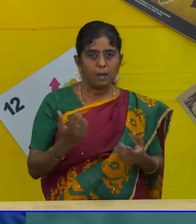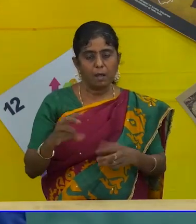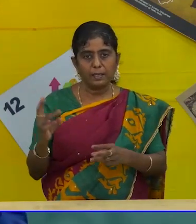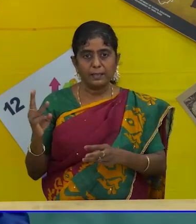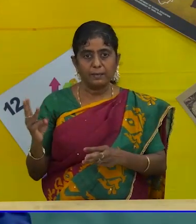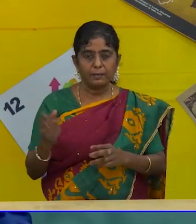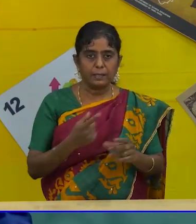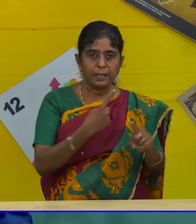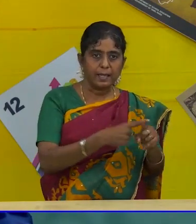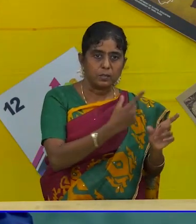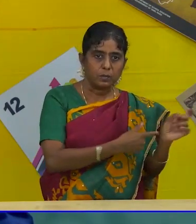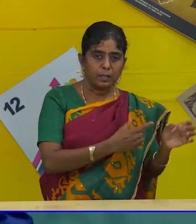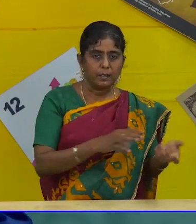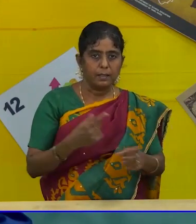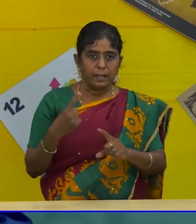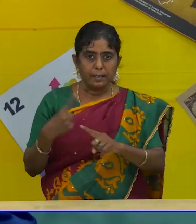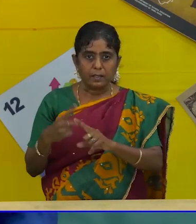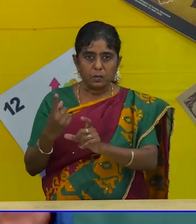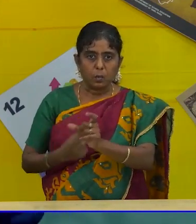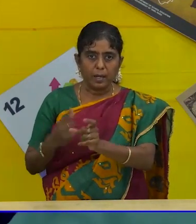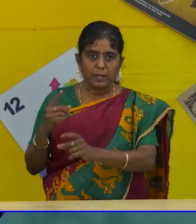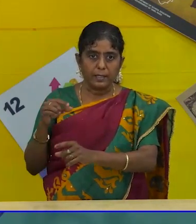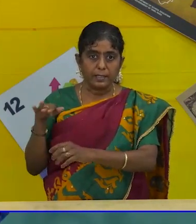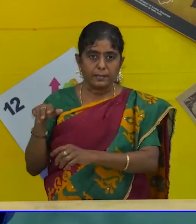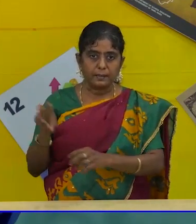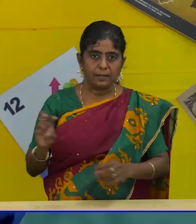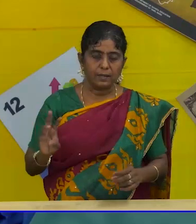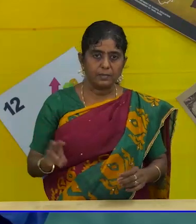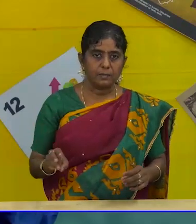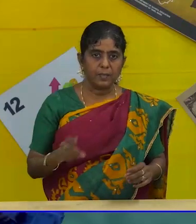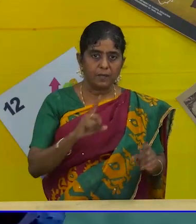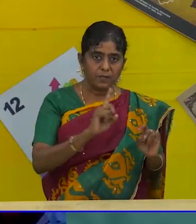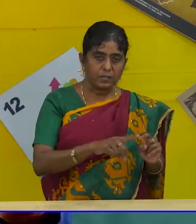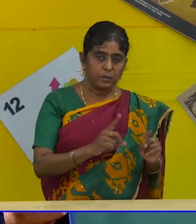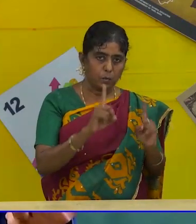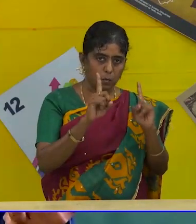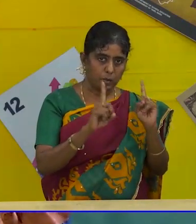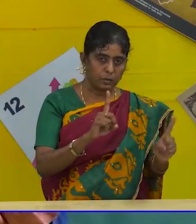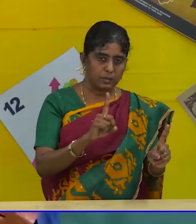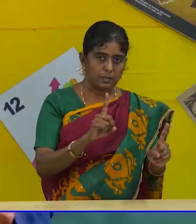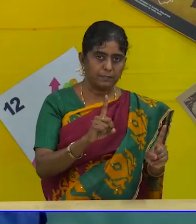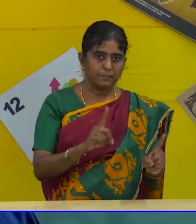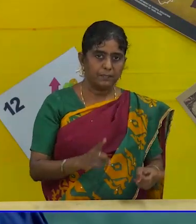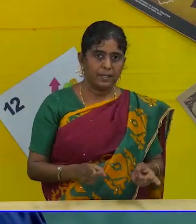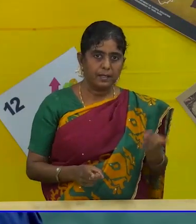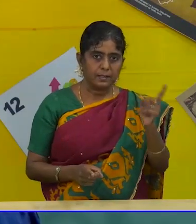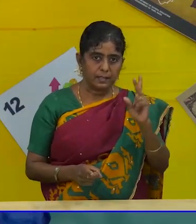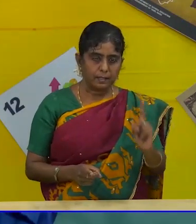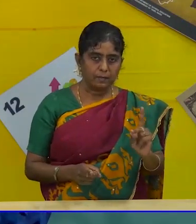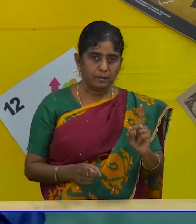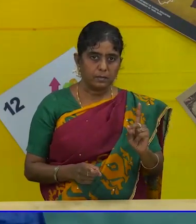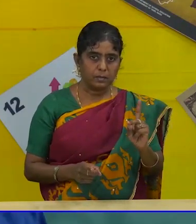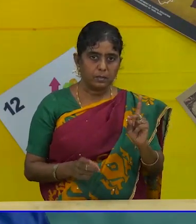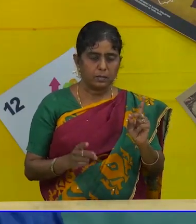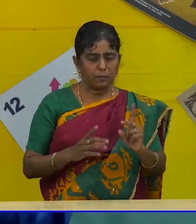variables, it should have the first one unique solution, that is only one solution.